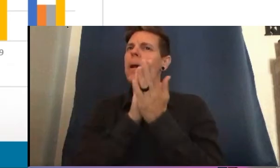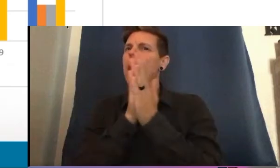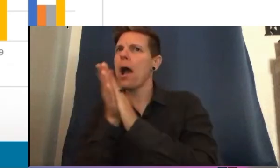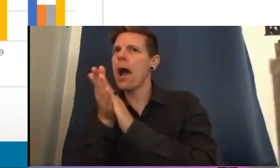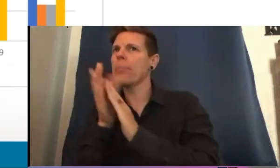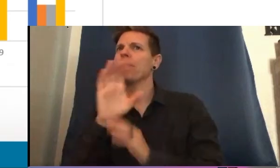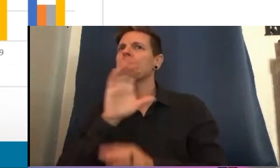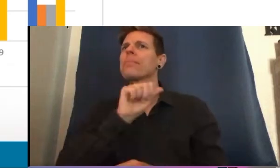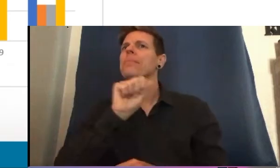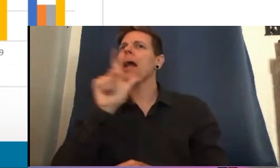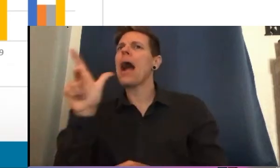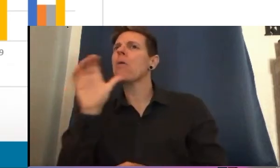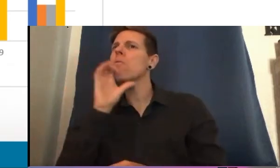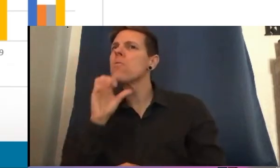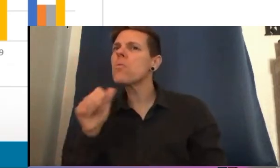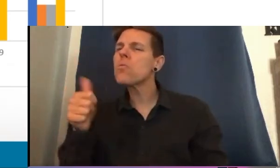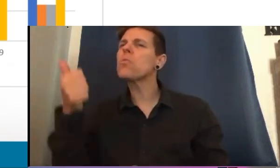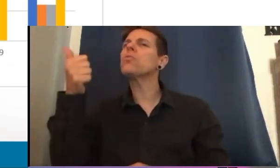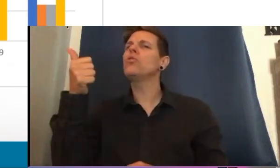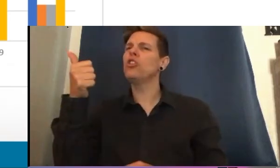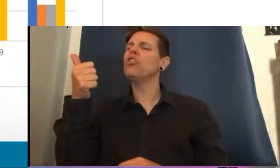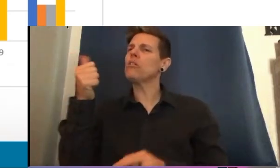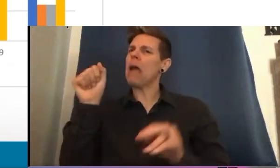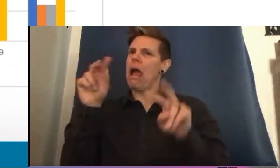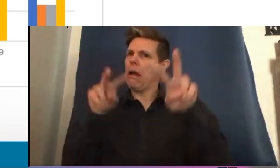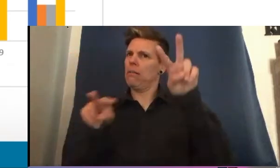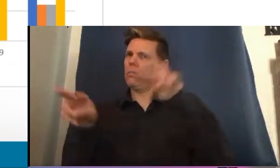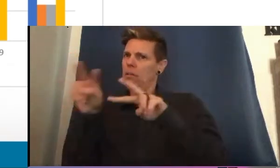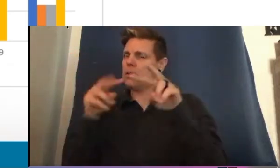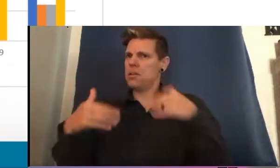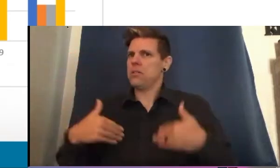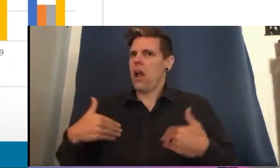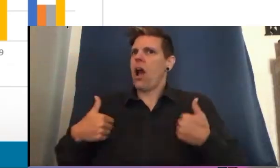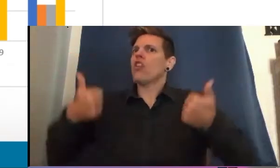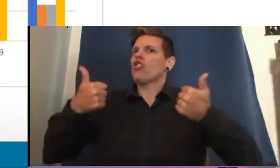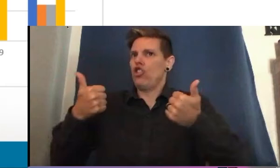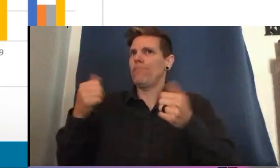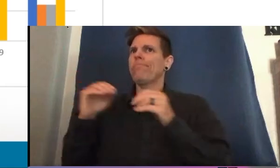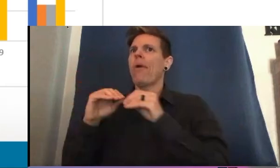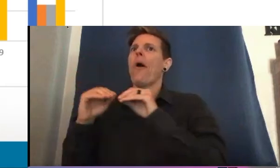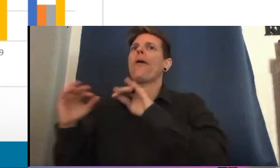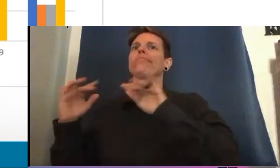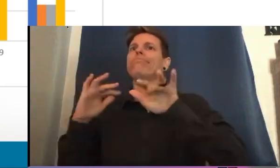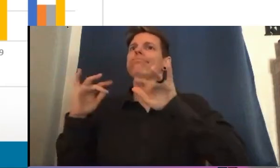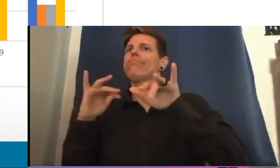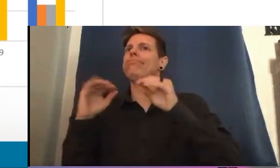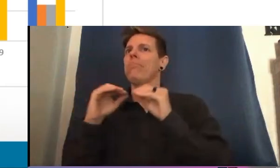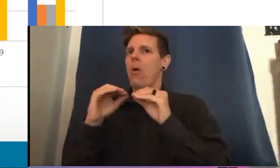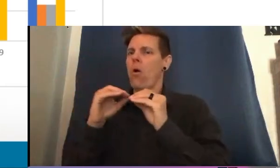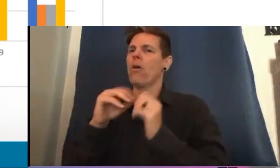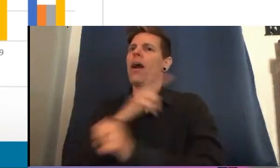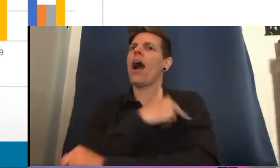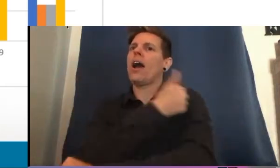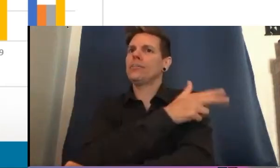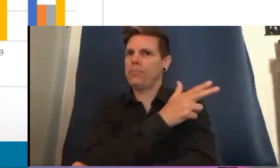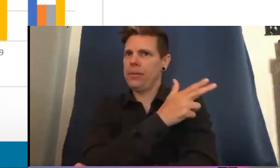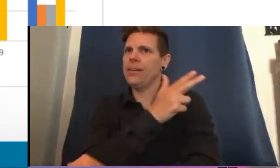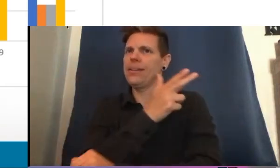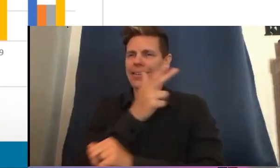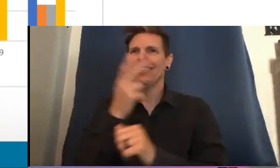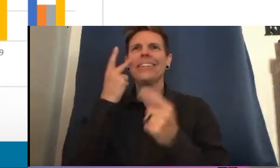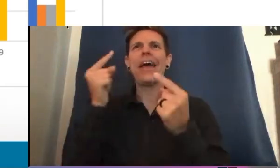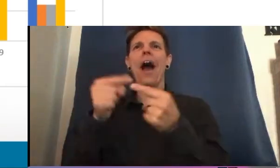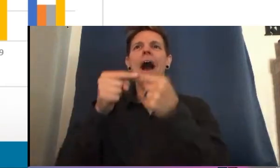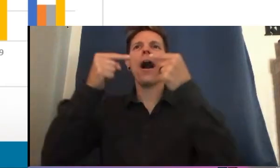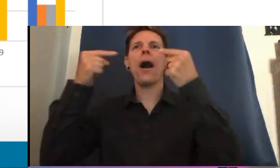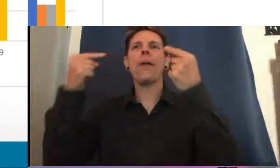the effect now of younger people being hospitalized, where if we looked at an earlier time period, it would be much skewed toward the older,